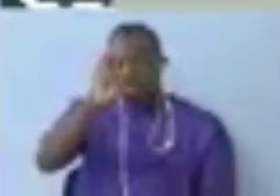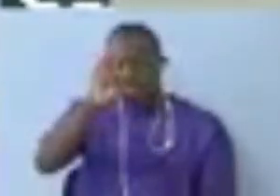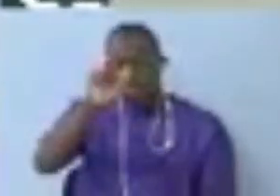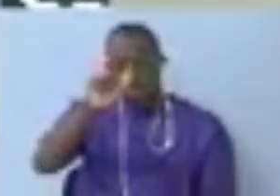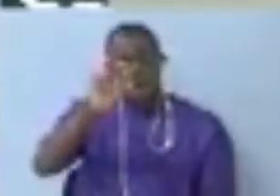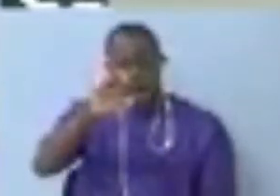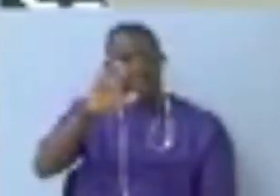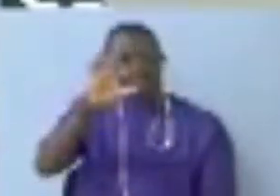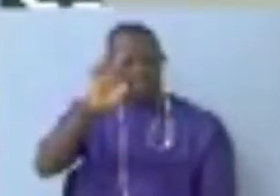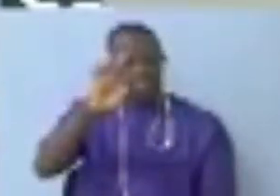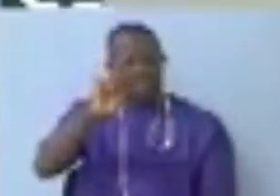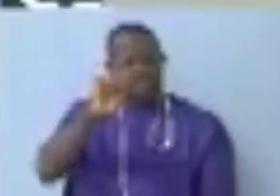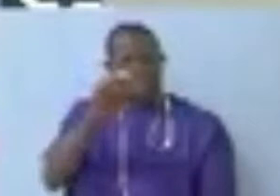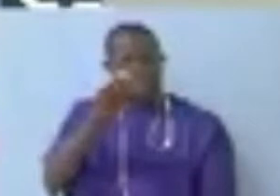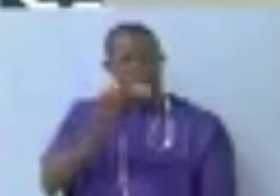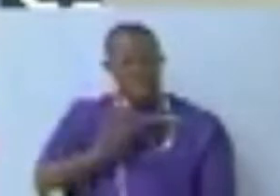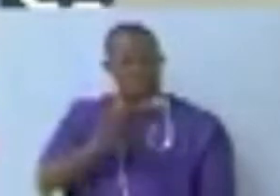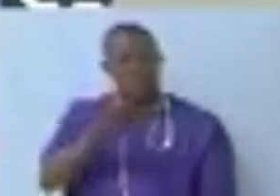another